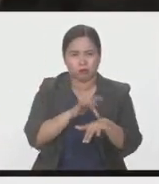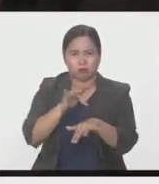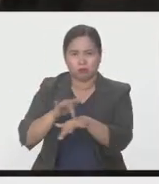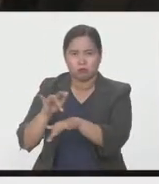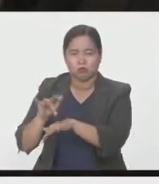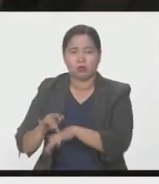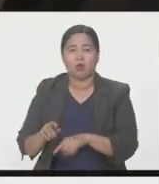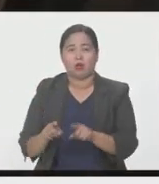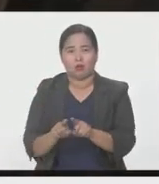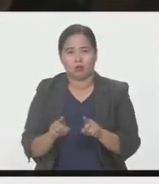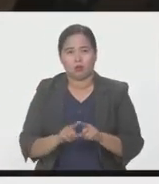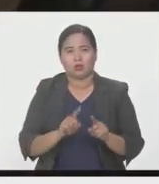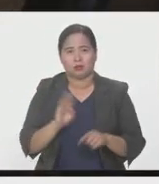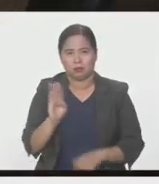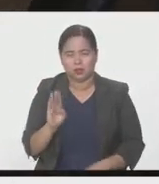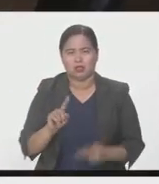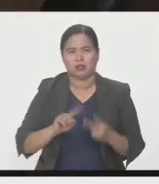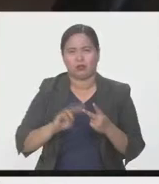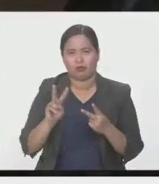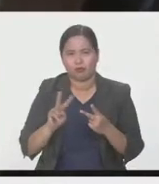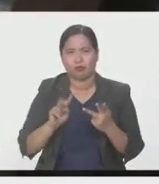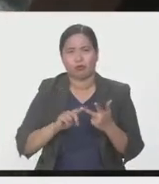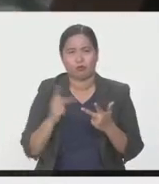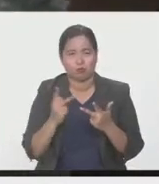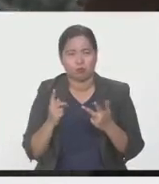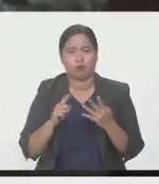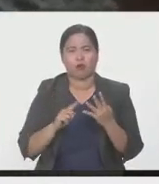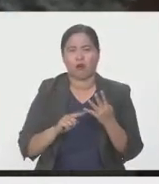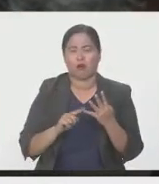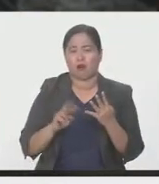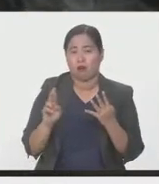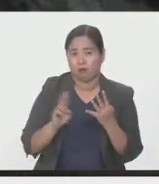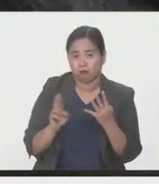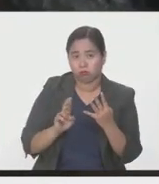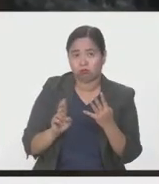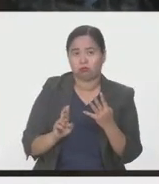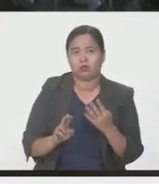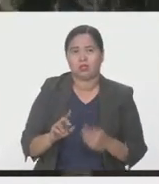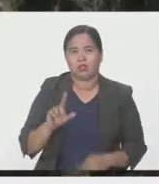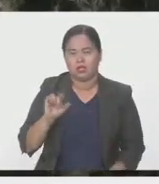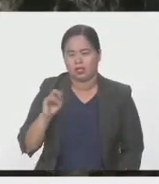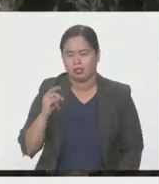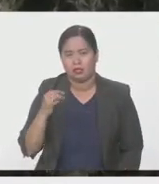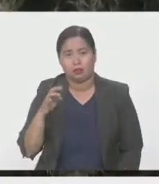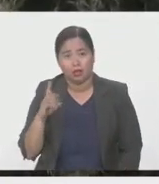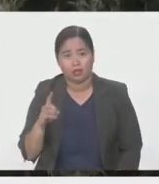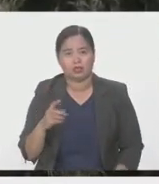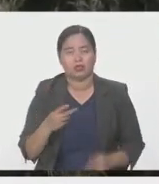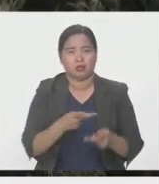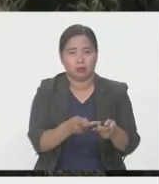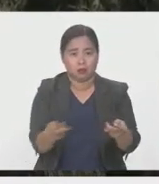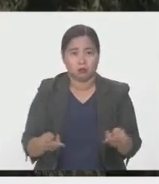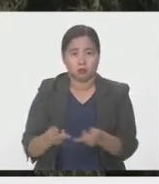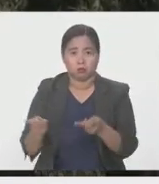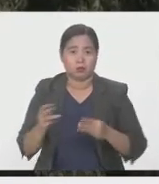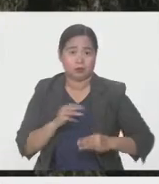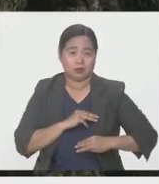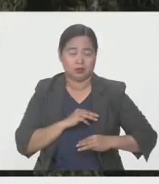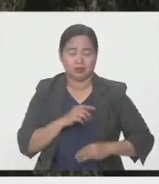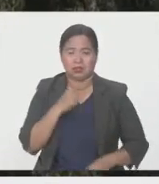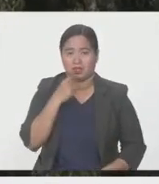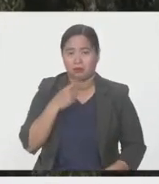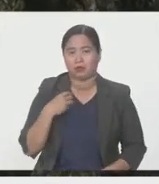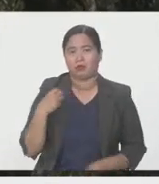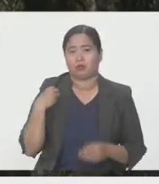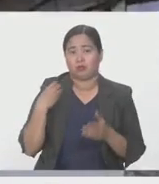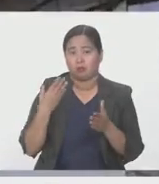Belgorod, Bryansk, Voronezh, Kursk, Ryazan, and the Leningrad region, Russian military officials said.